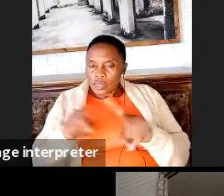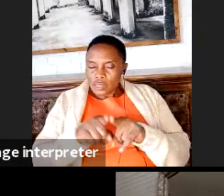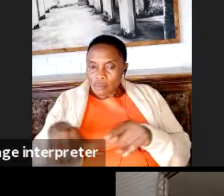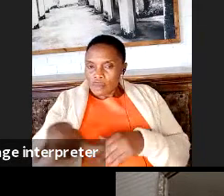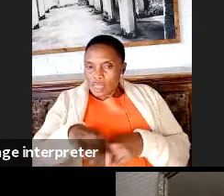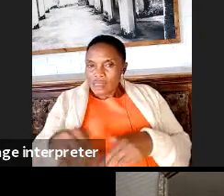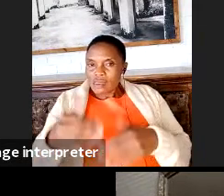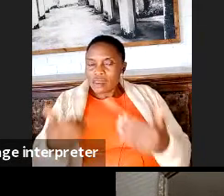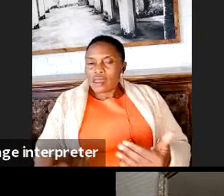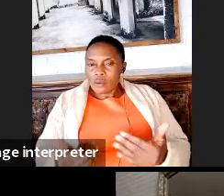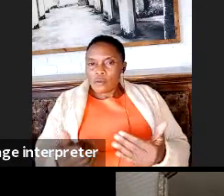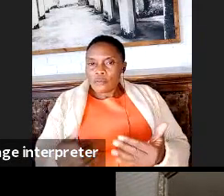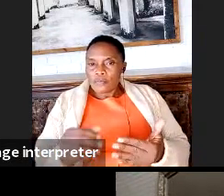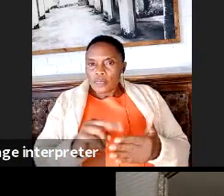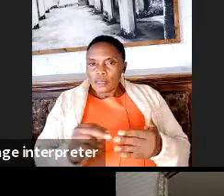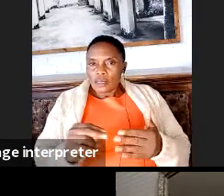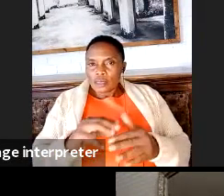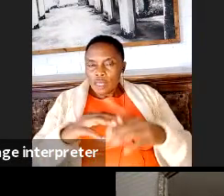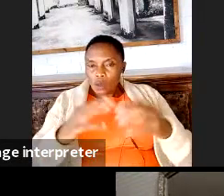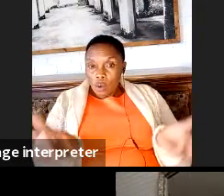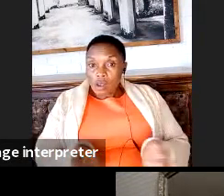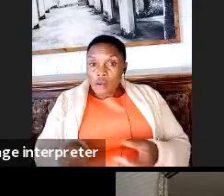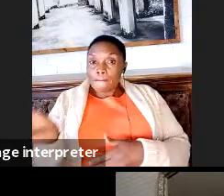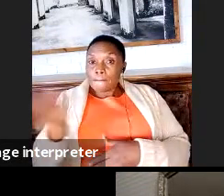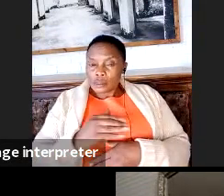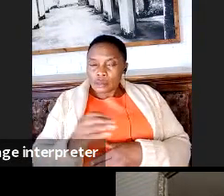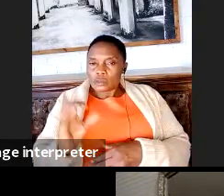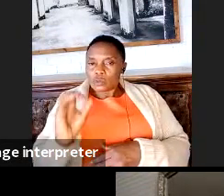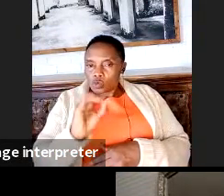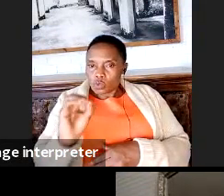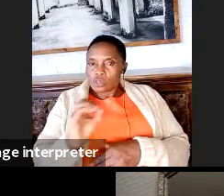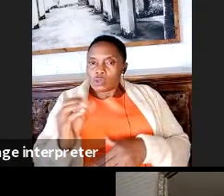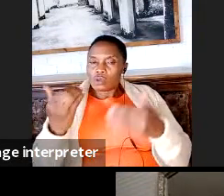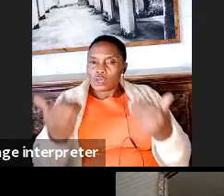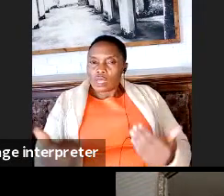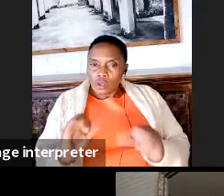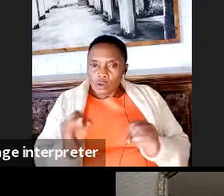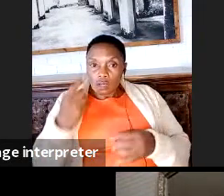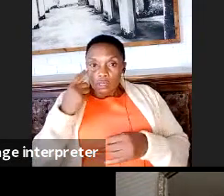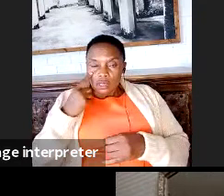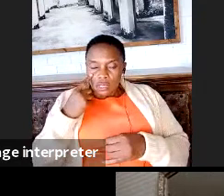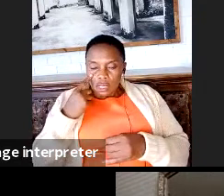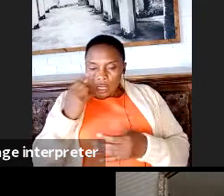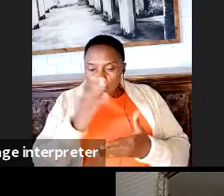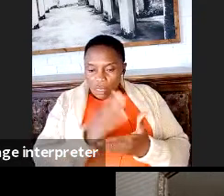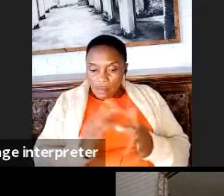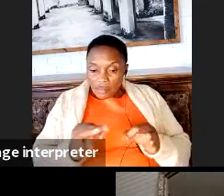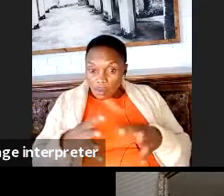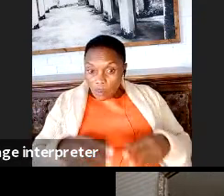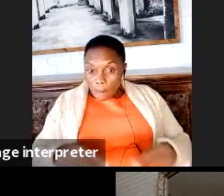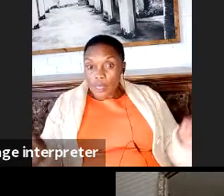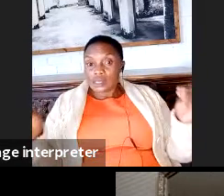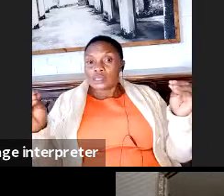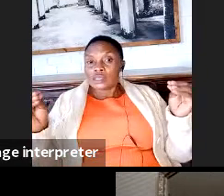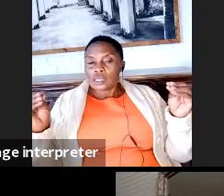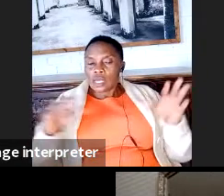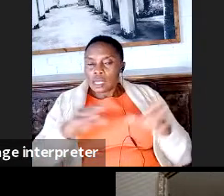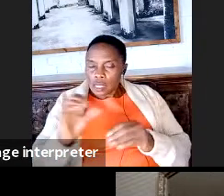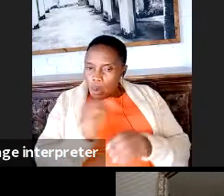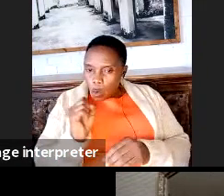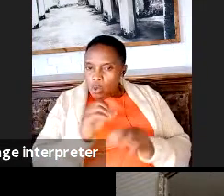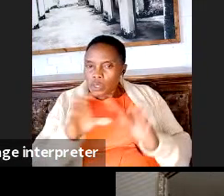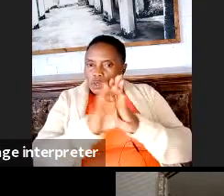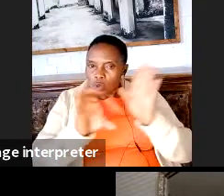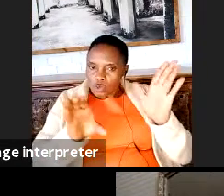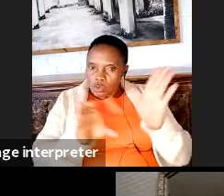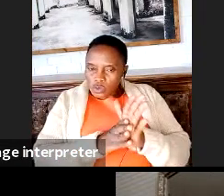meaning it taking the work back to zero. So this is where we are now, trying to look at the bad laws within the old constitution and